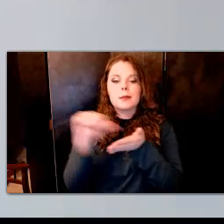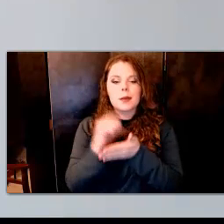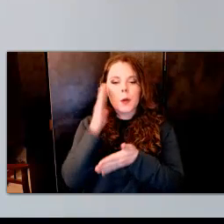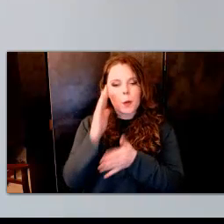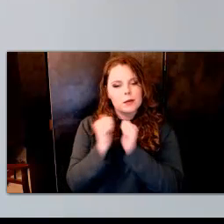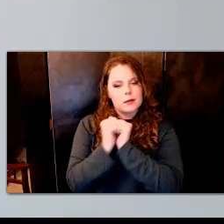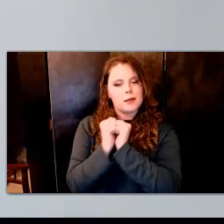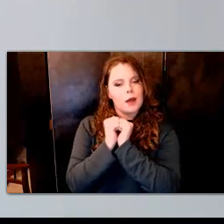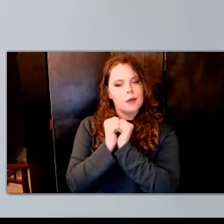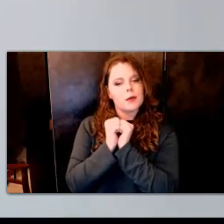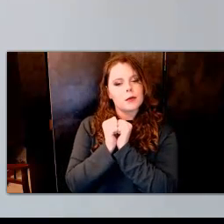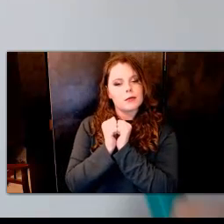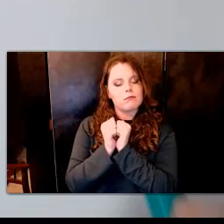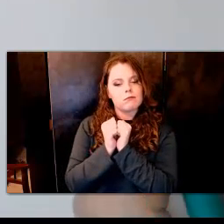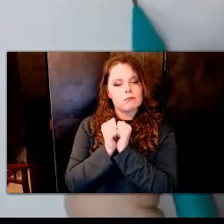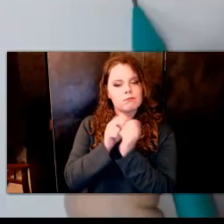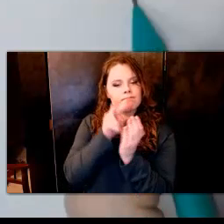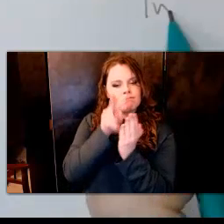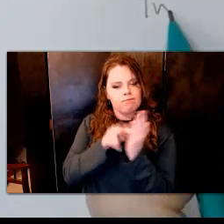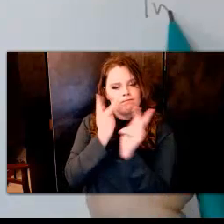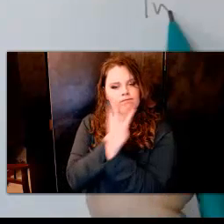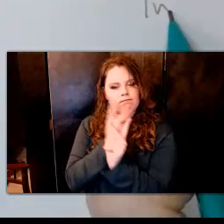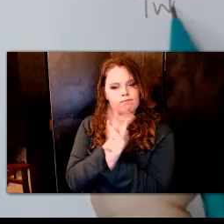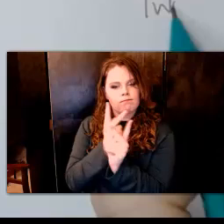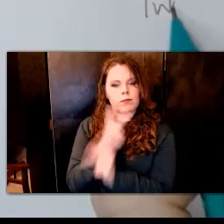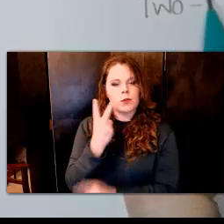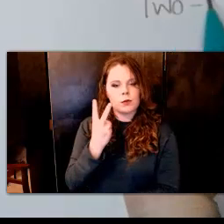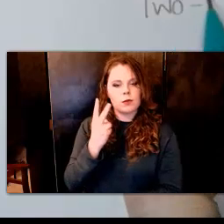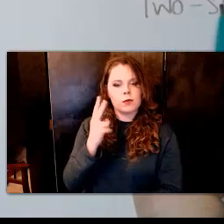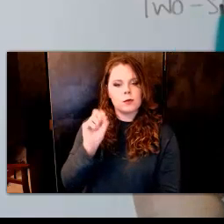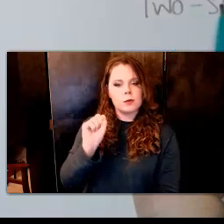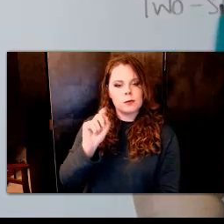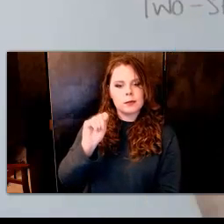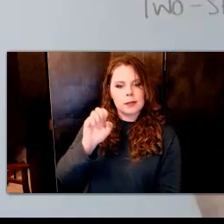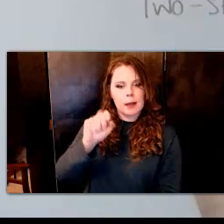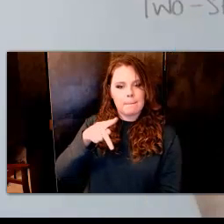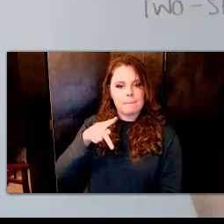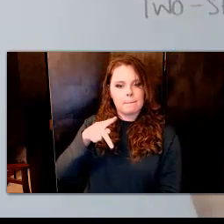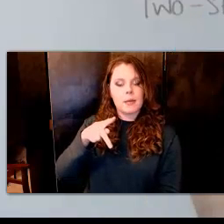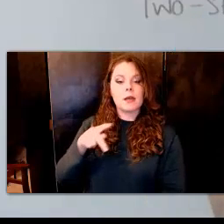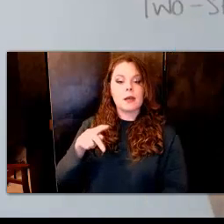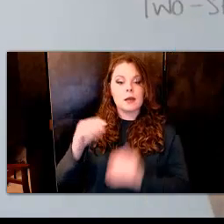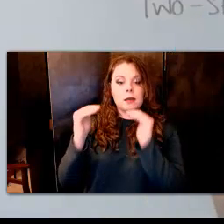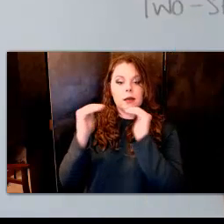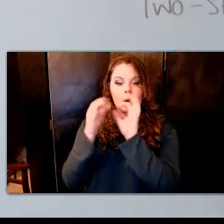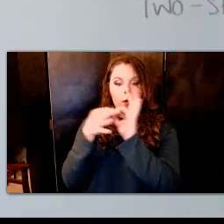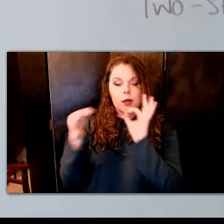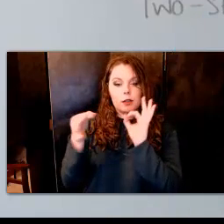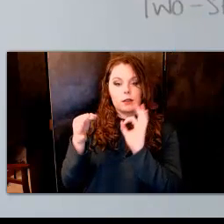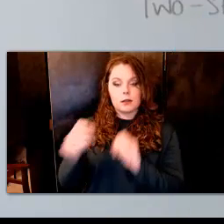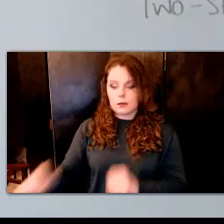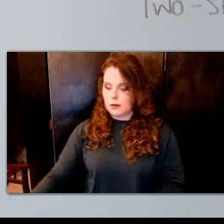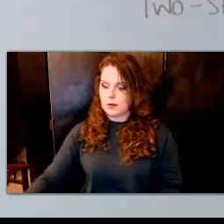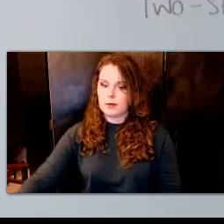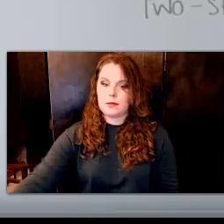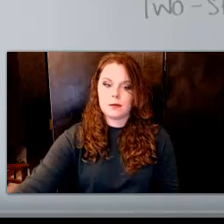together. Remember that the first step to solve two-step equations is always going to be to combine like terms.